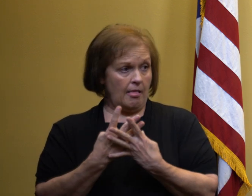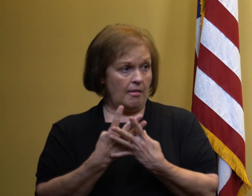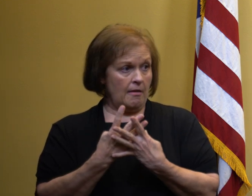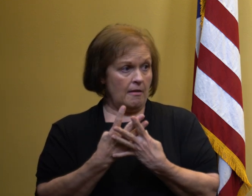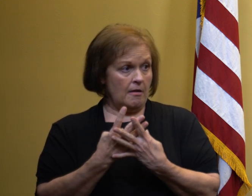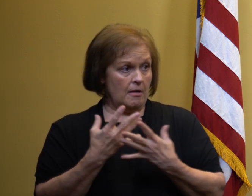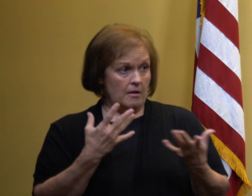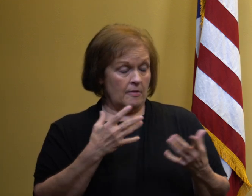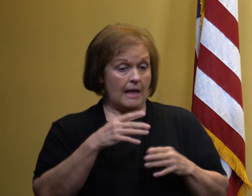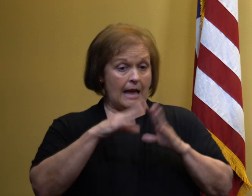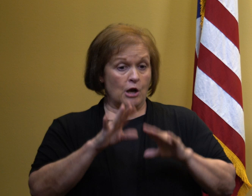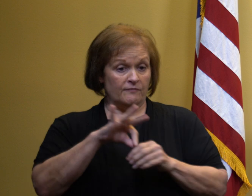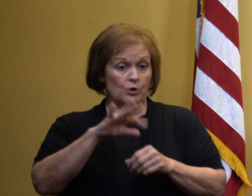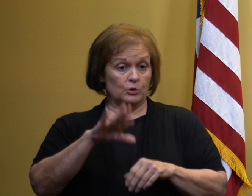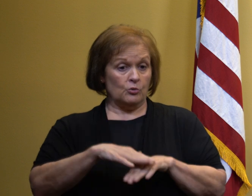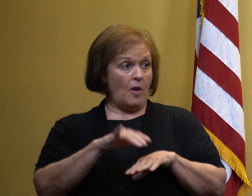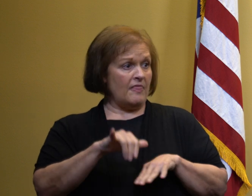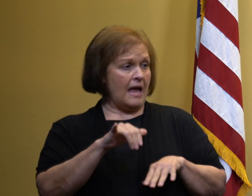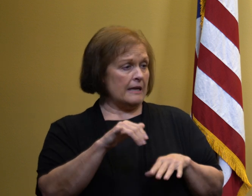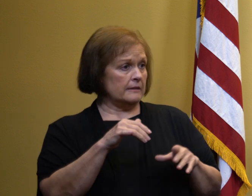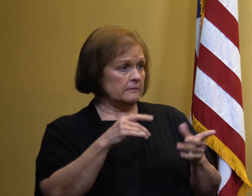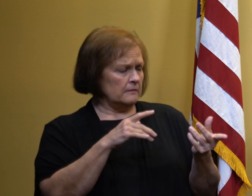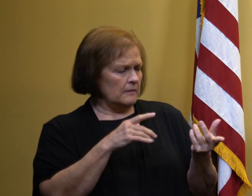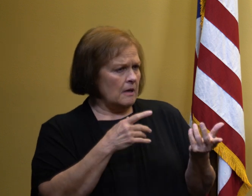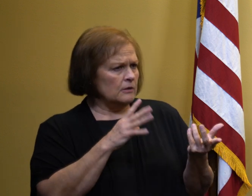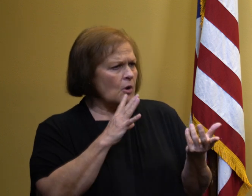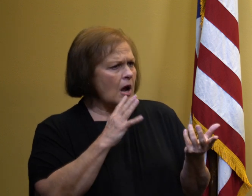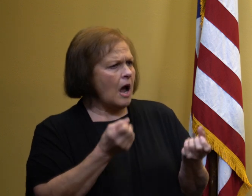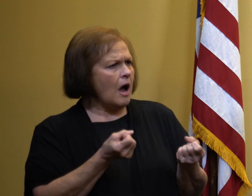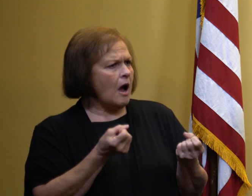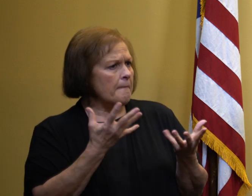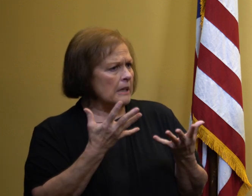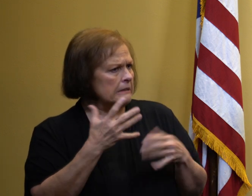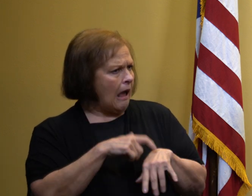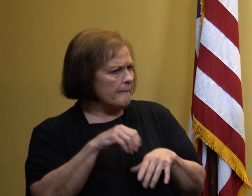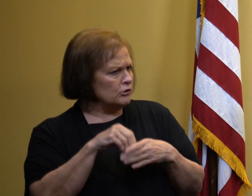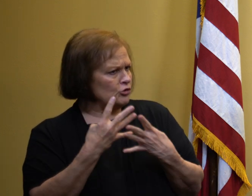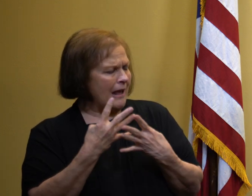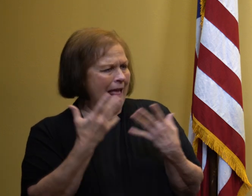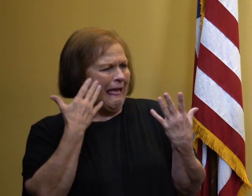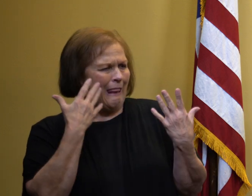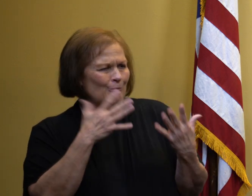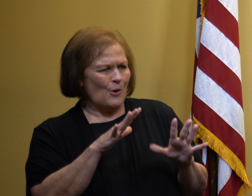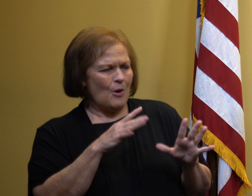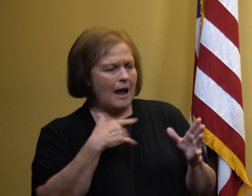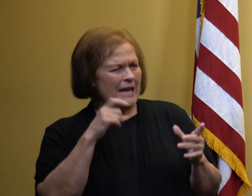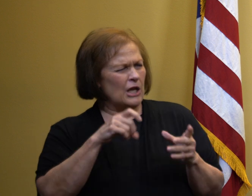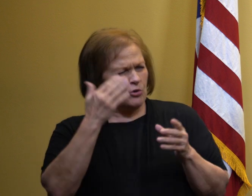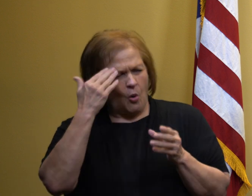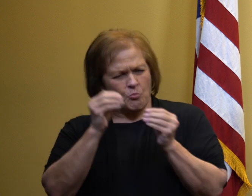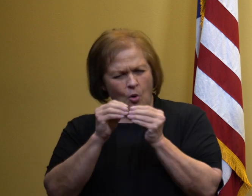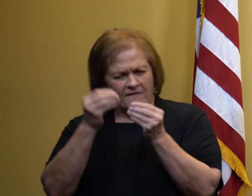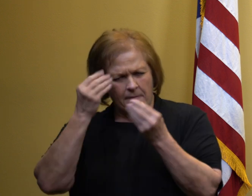that? The House votes on that tomorrow. Well, I don't know how much jail time you're talking, so I'm not going to give you feedback on that until I learn just a little bit